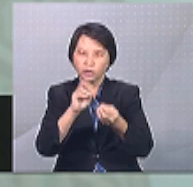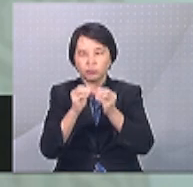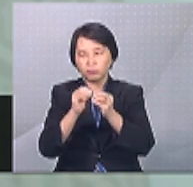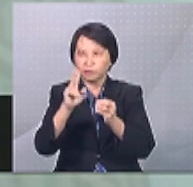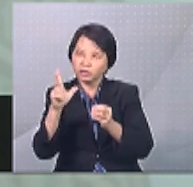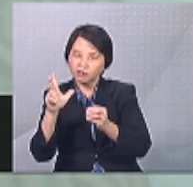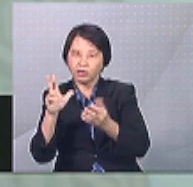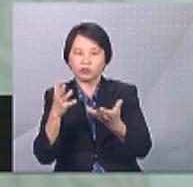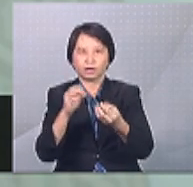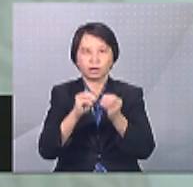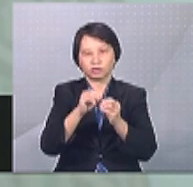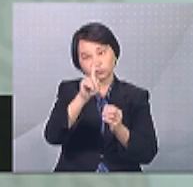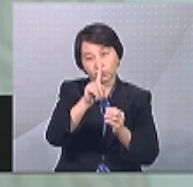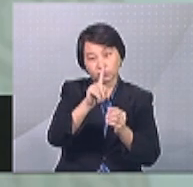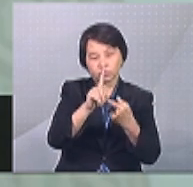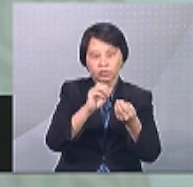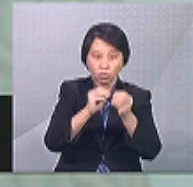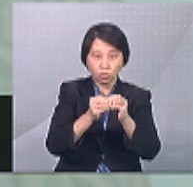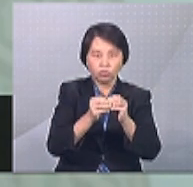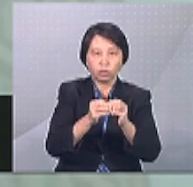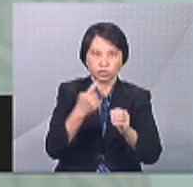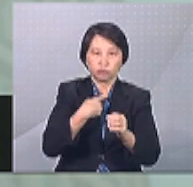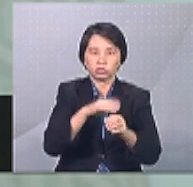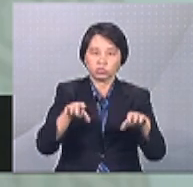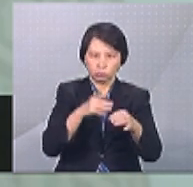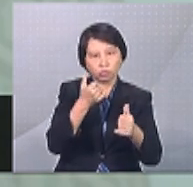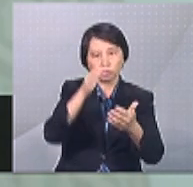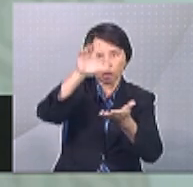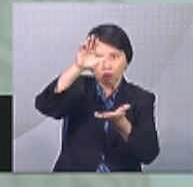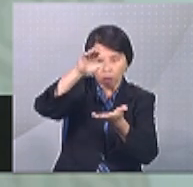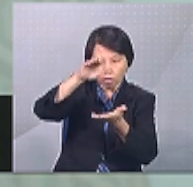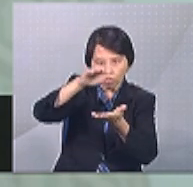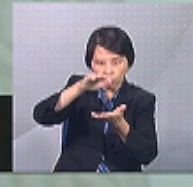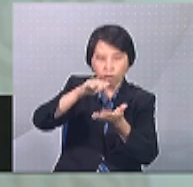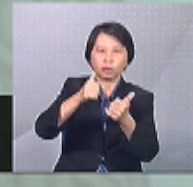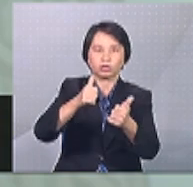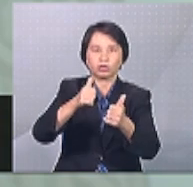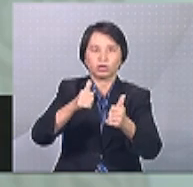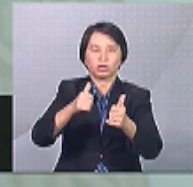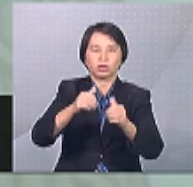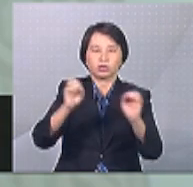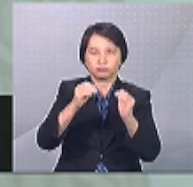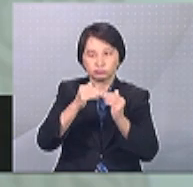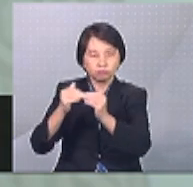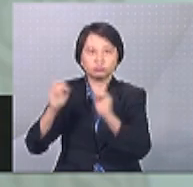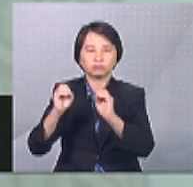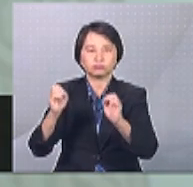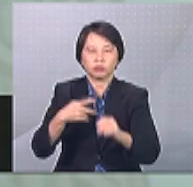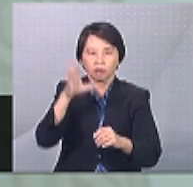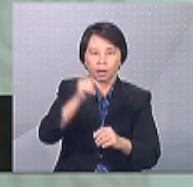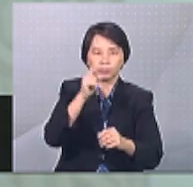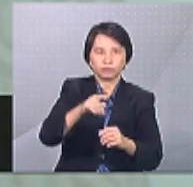maybe one digit, then probably we are doing well, but we should not be complacent. We need to take